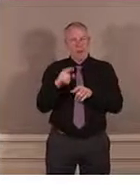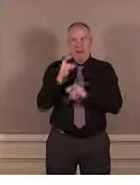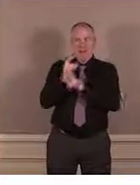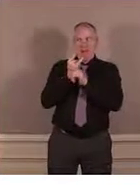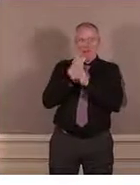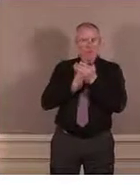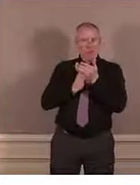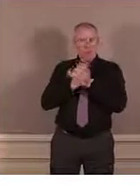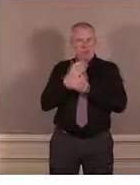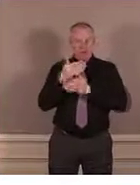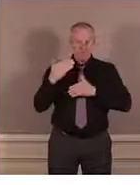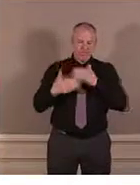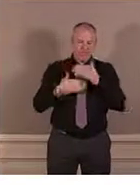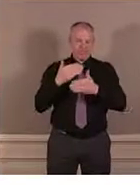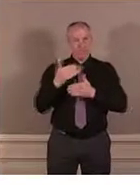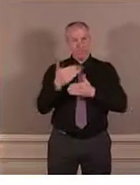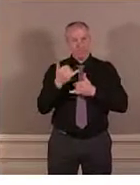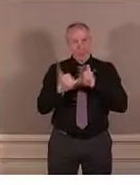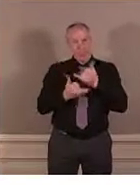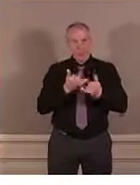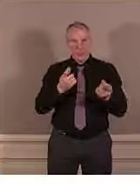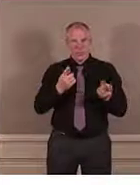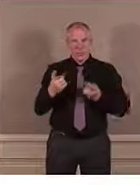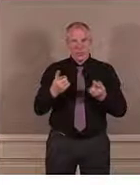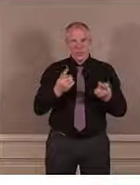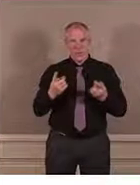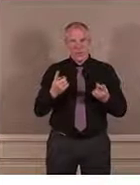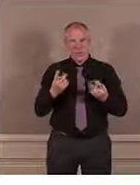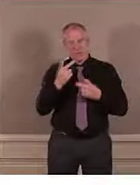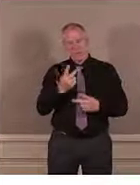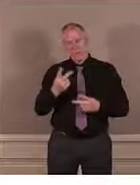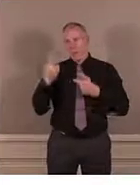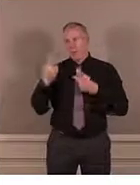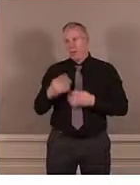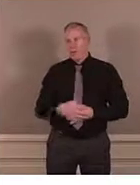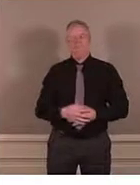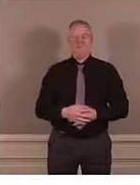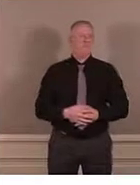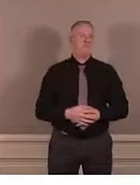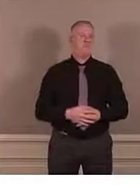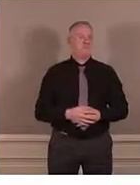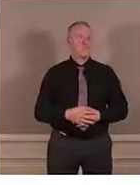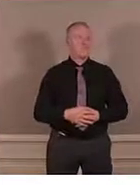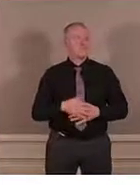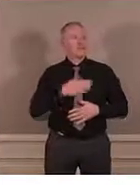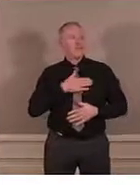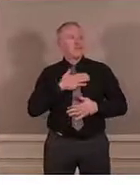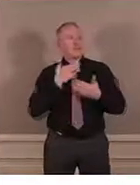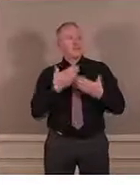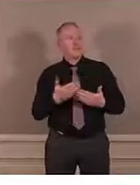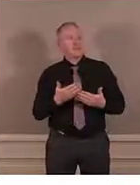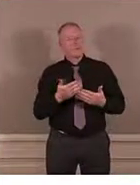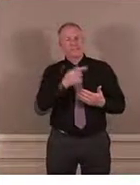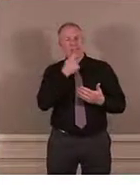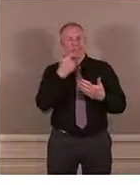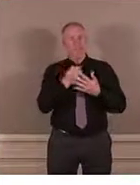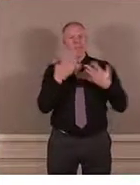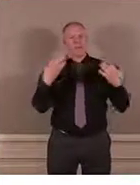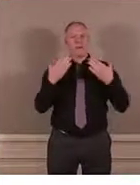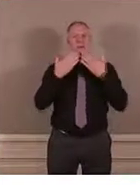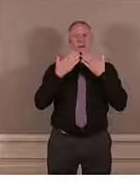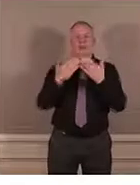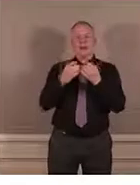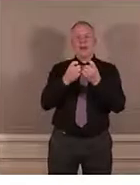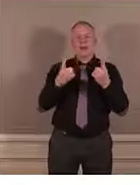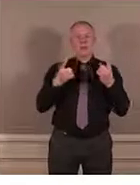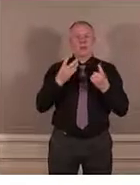us through the years that we've been undertaking this review. And I would just like to say thank you to everybody. We're